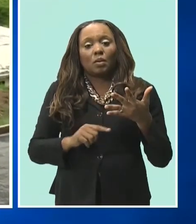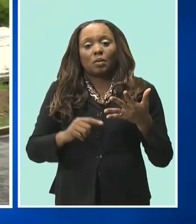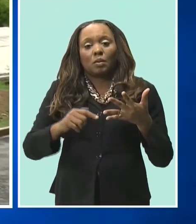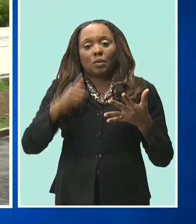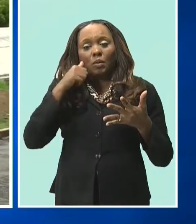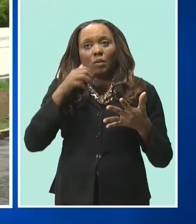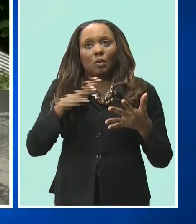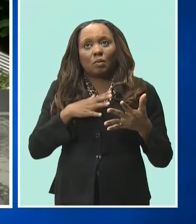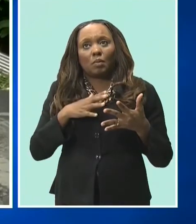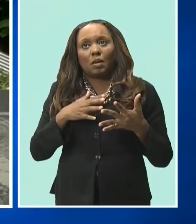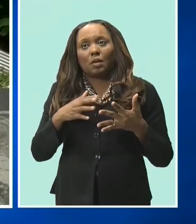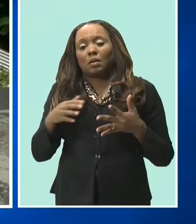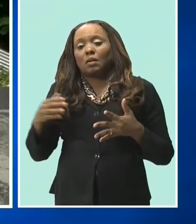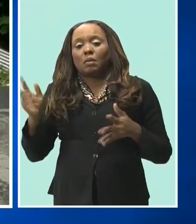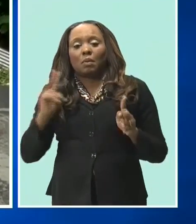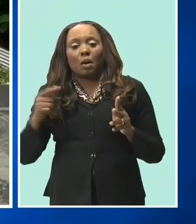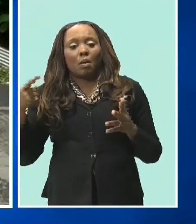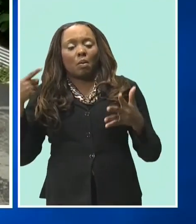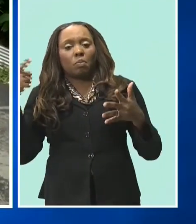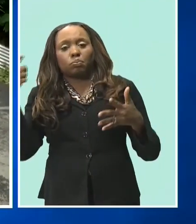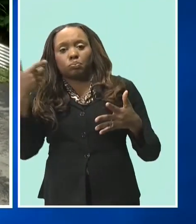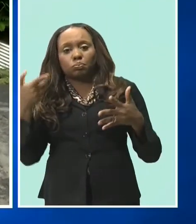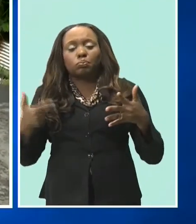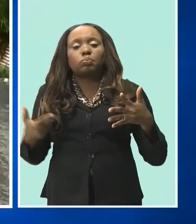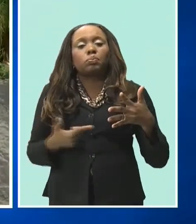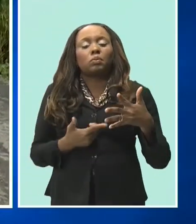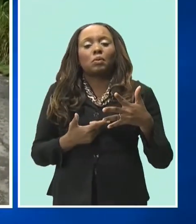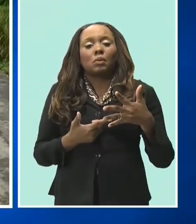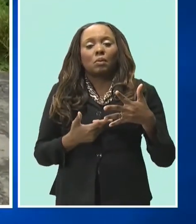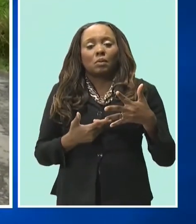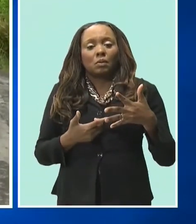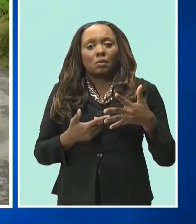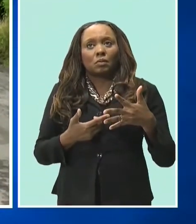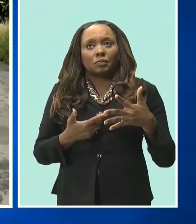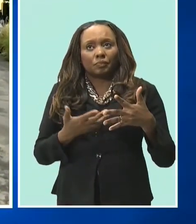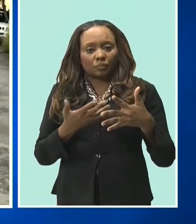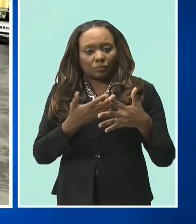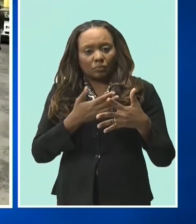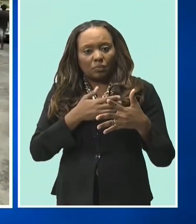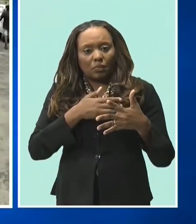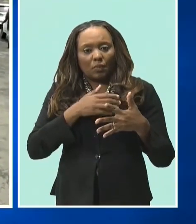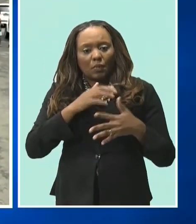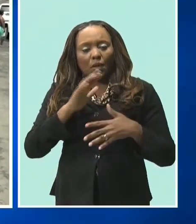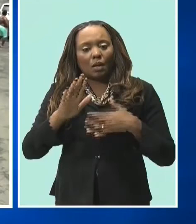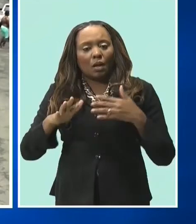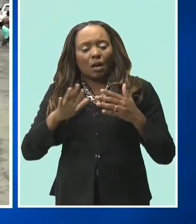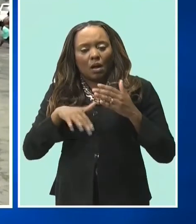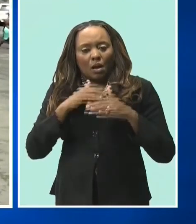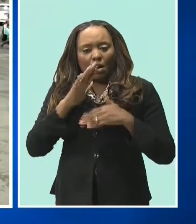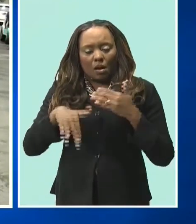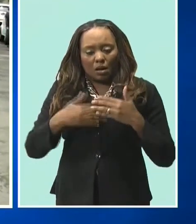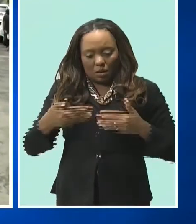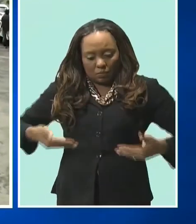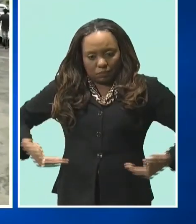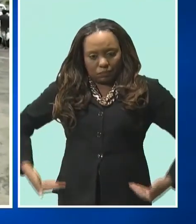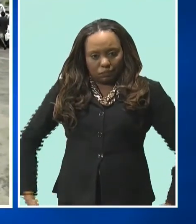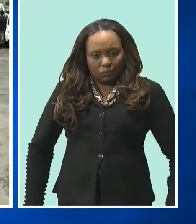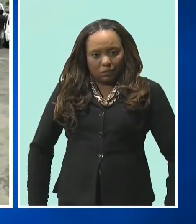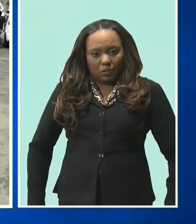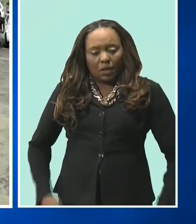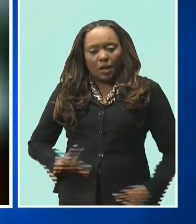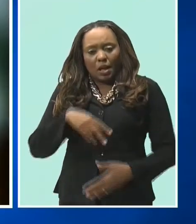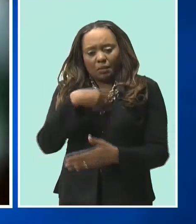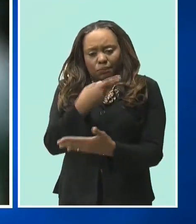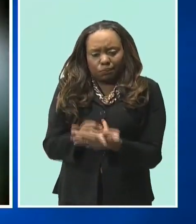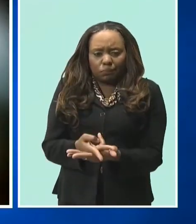stray bullets. The bullets reportedly ripped through the lower extremities of all the victims, who collapsed to the floor in